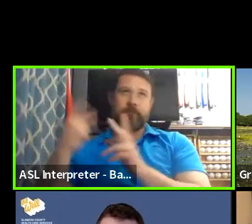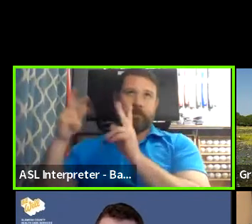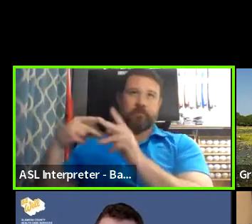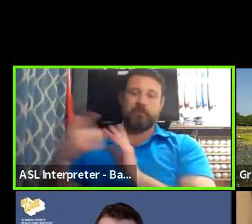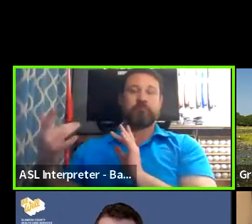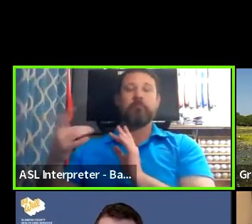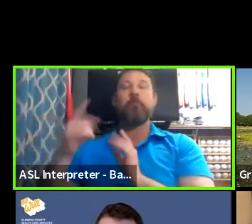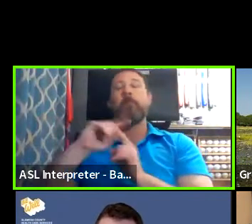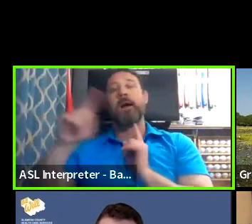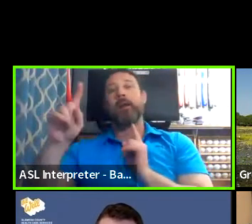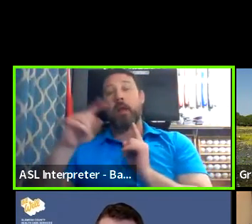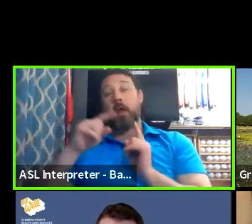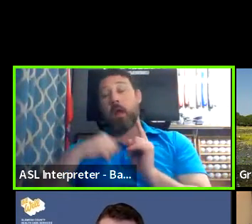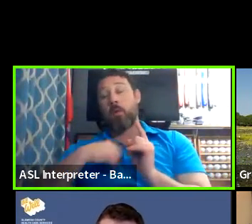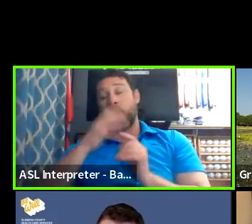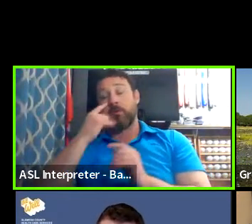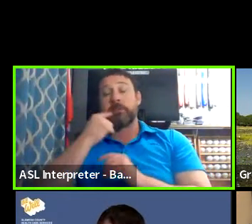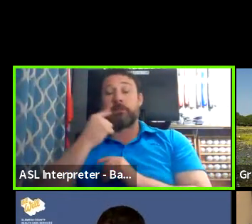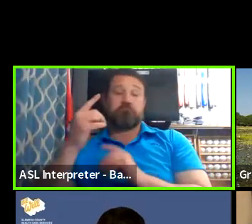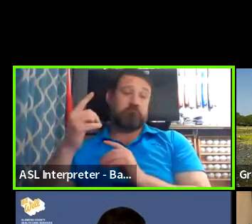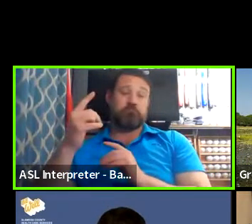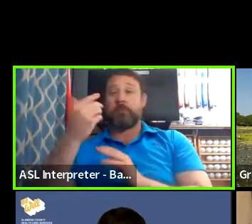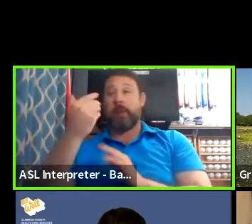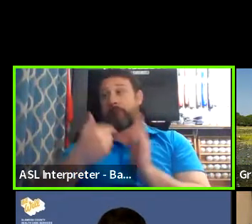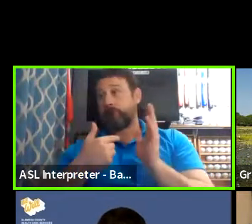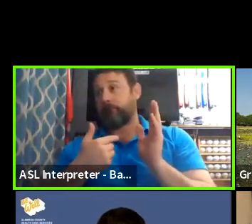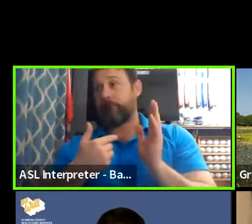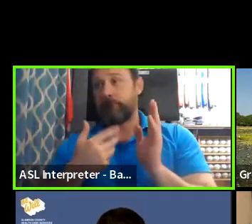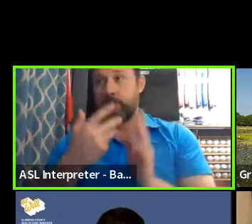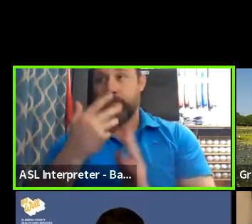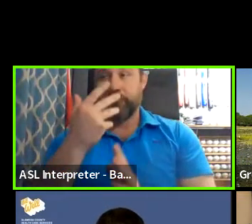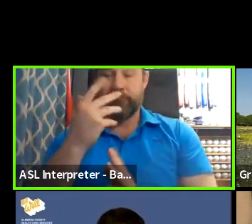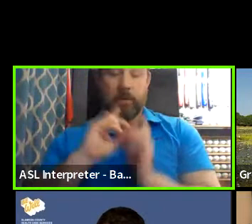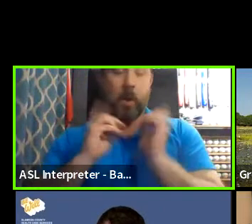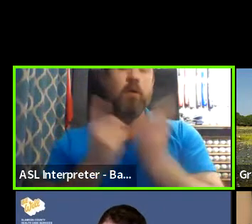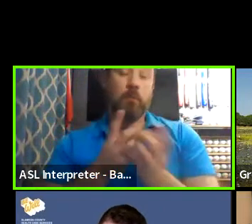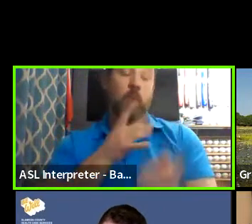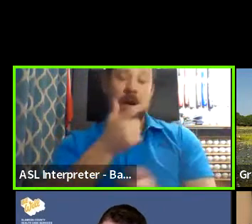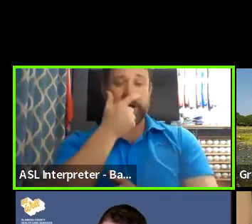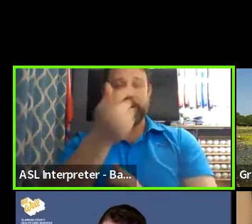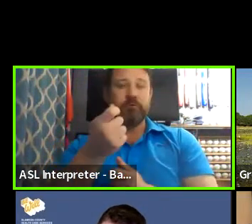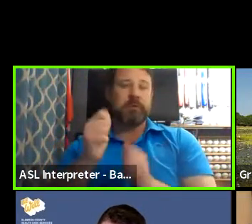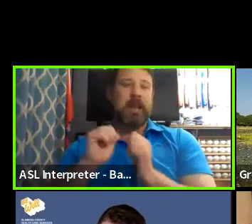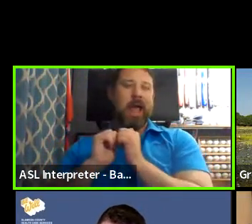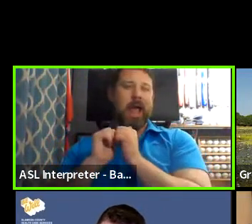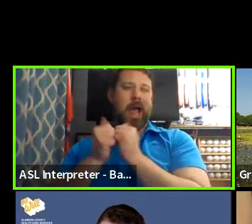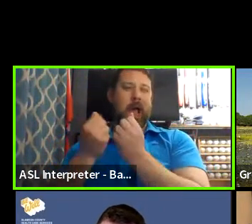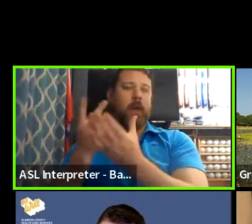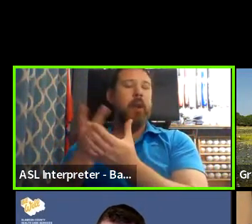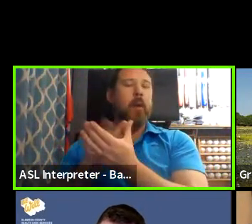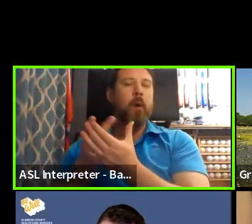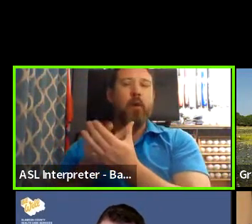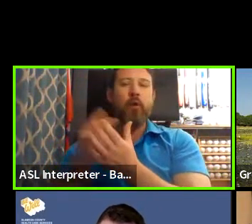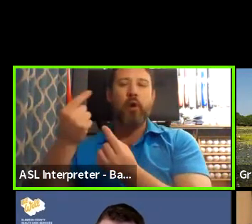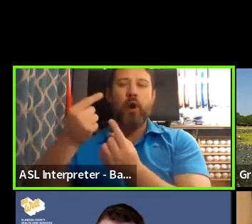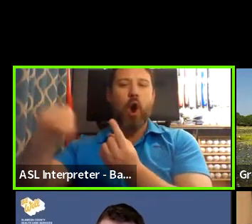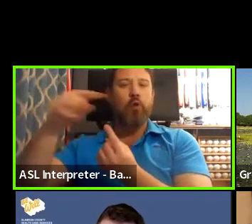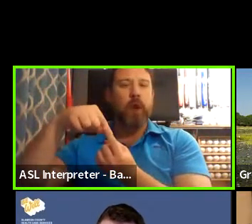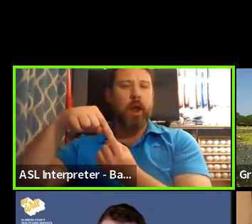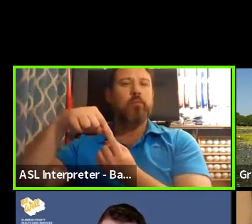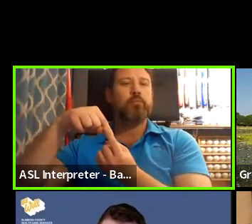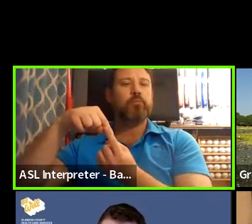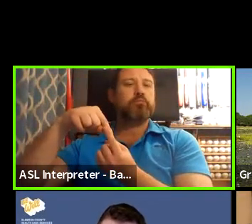this, but I will say on behalf of the department, yes, we are interested in looking into how we can partner around this, but I wanted to